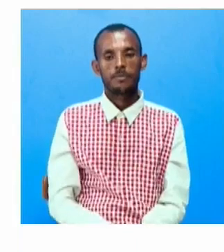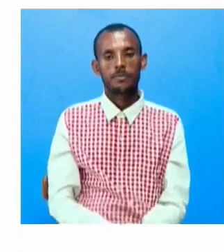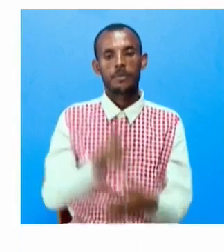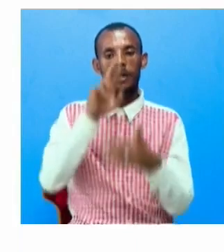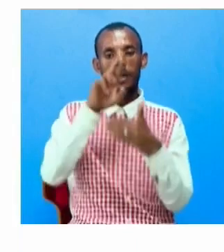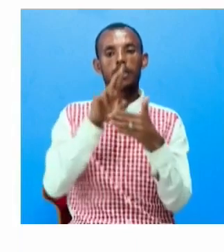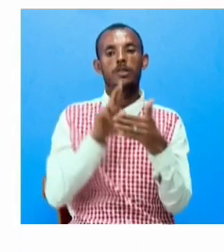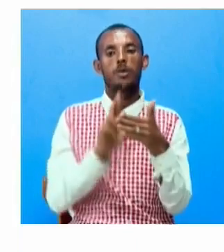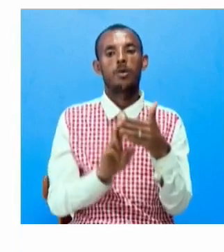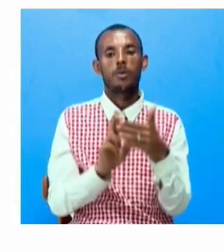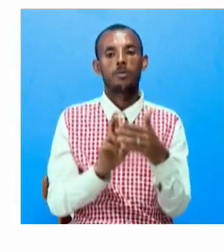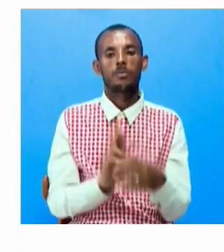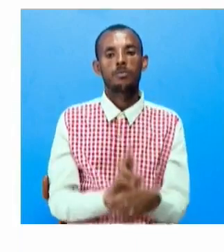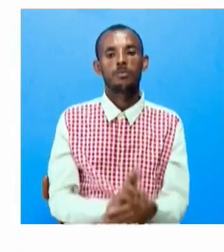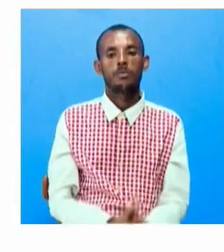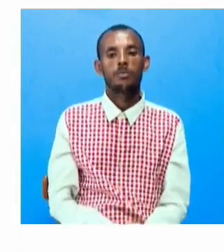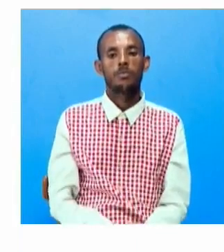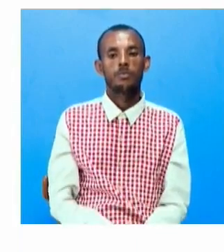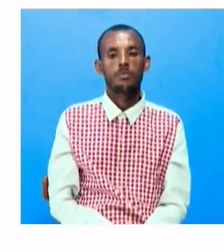ratio